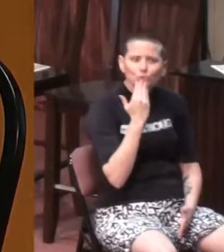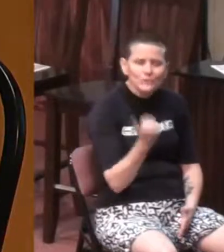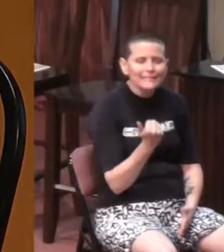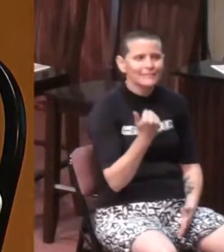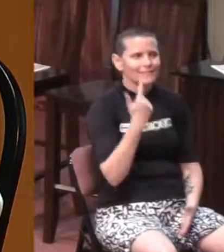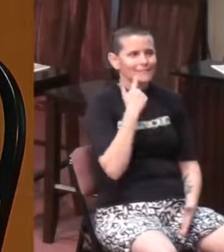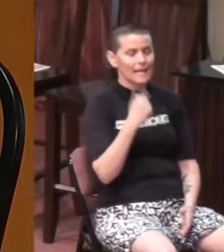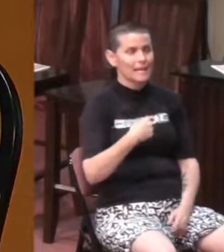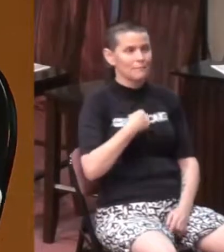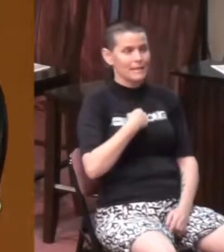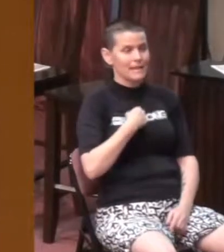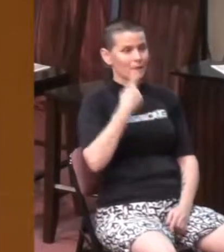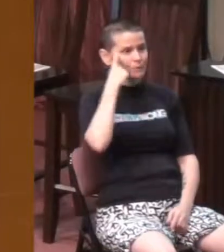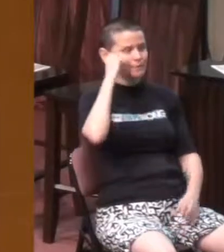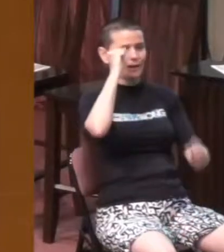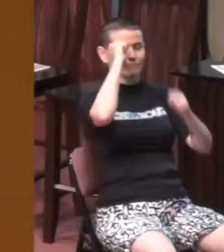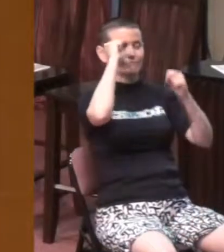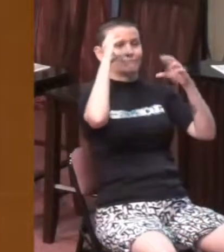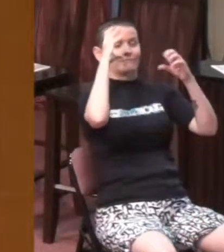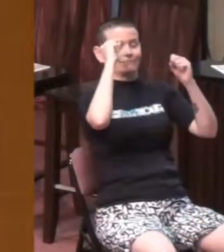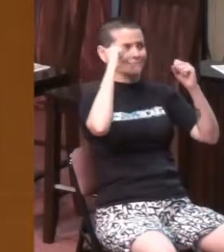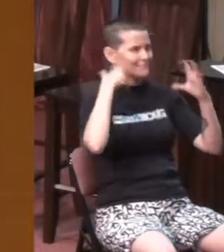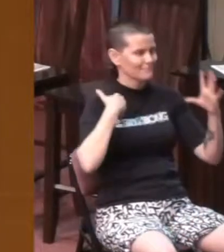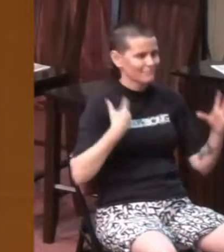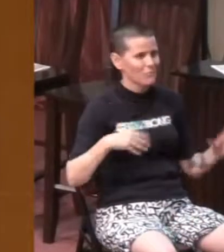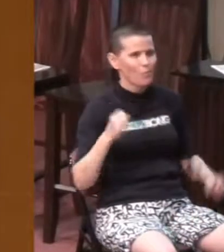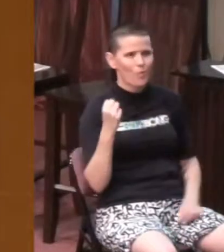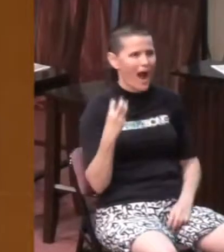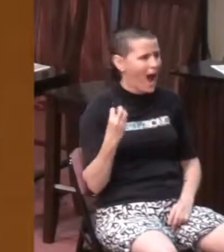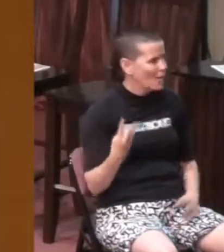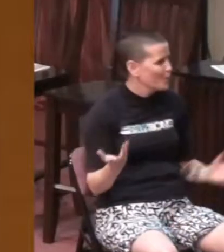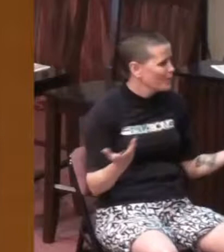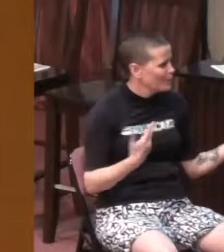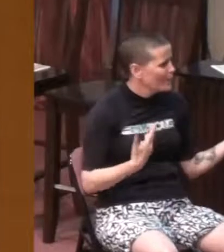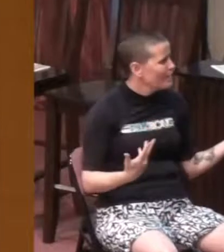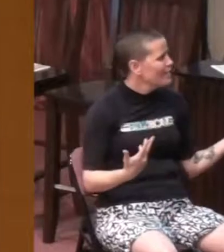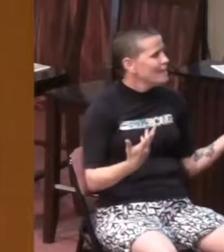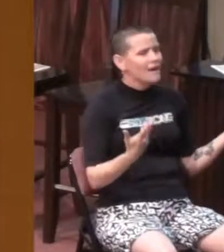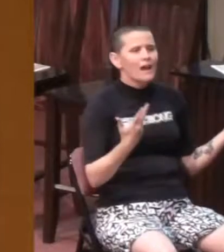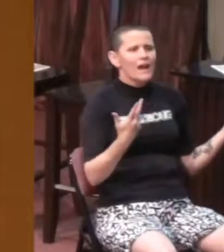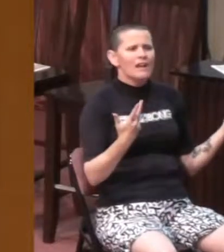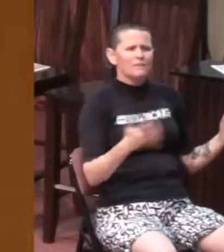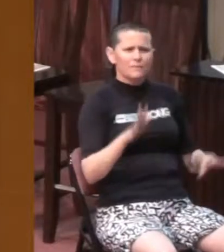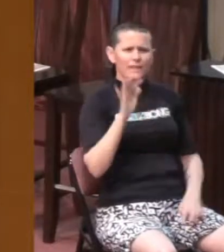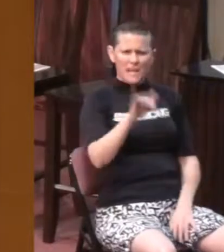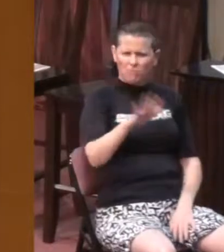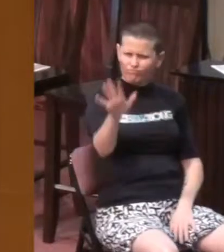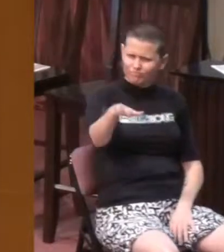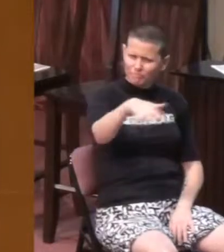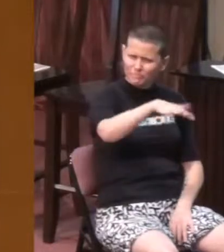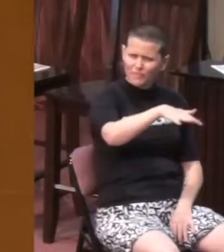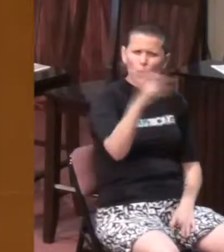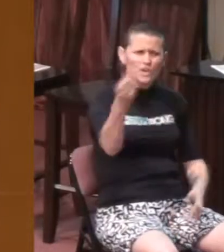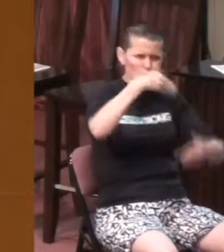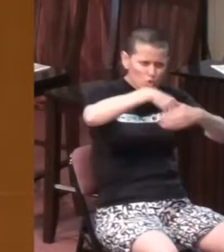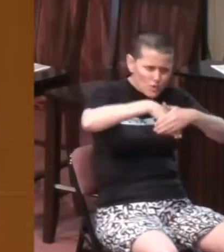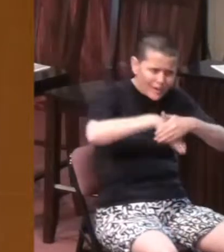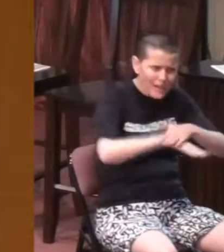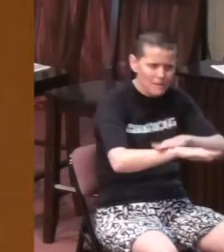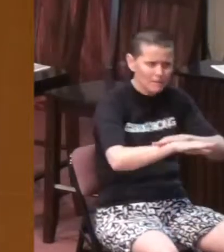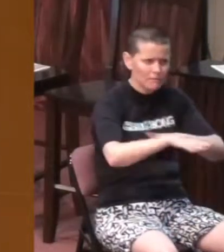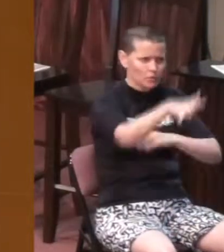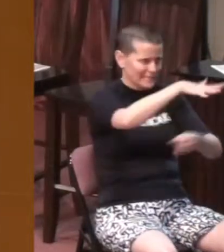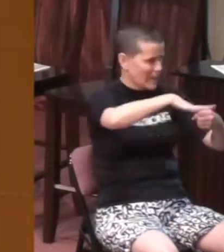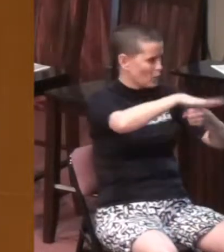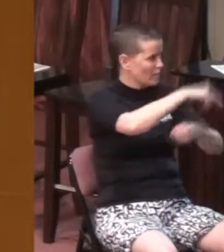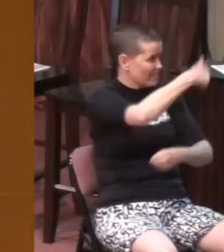these grounds, these 14 acres, did you feel like something shifted when you got onto the campus? Like there was a